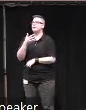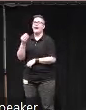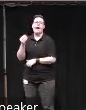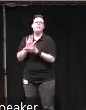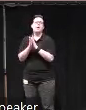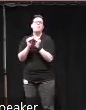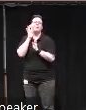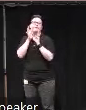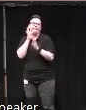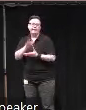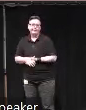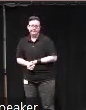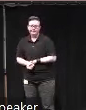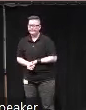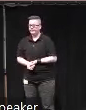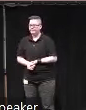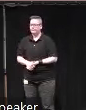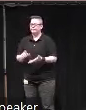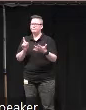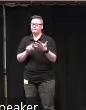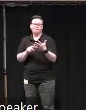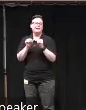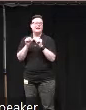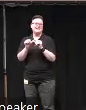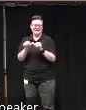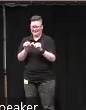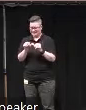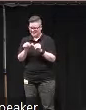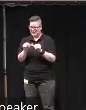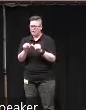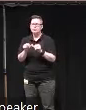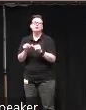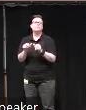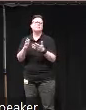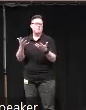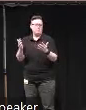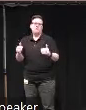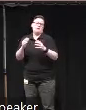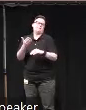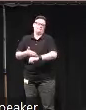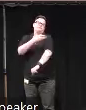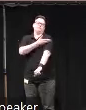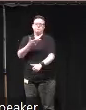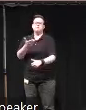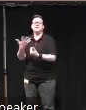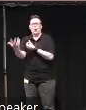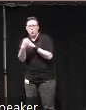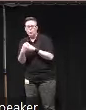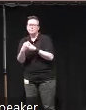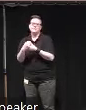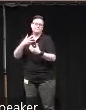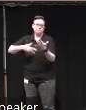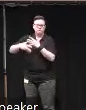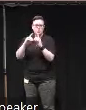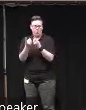innovate. And also we want to continue to advance an inclusive and equitable department culture and